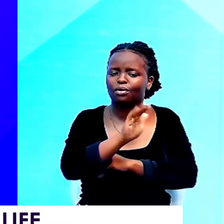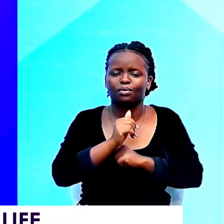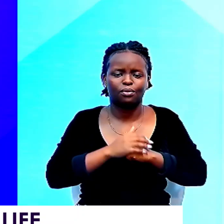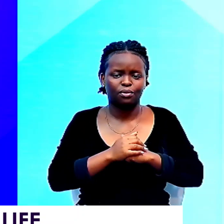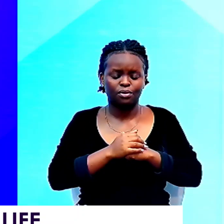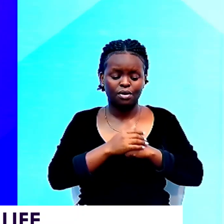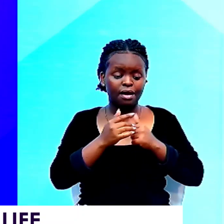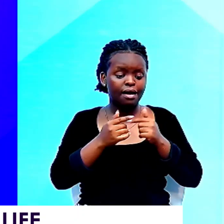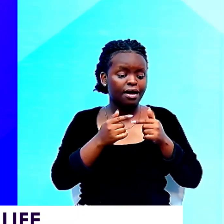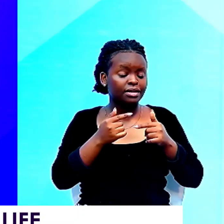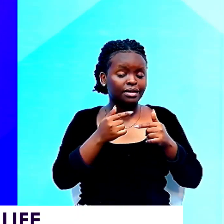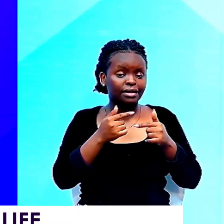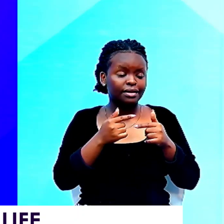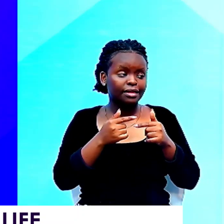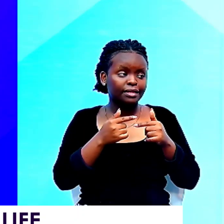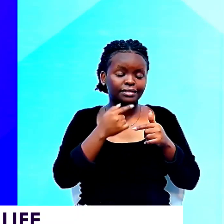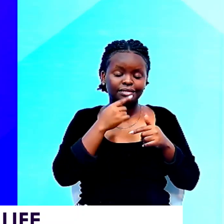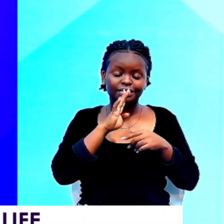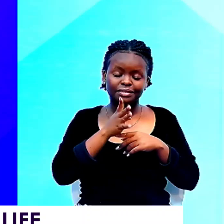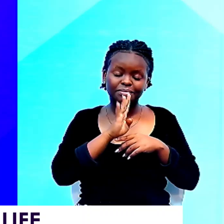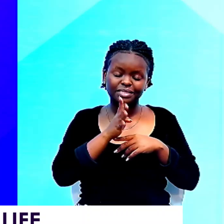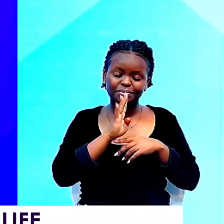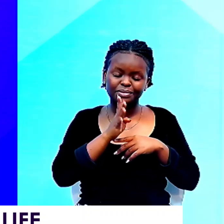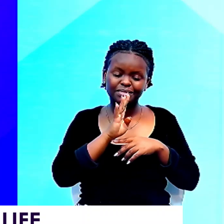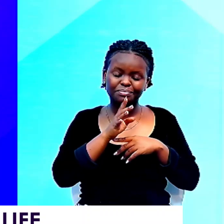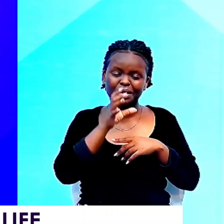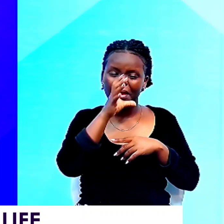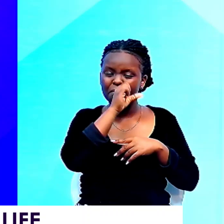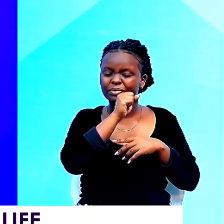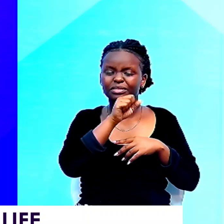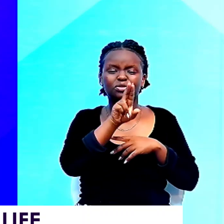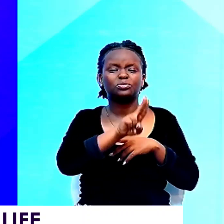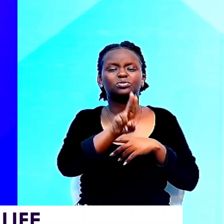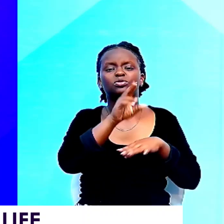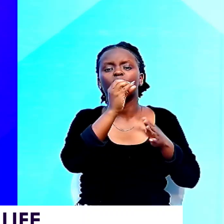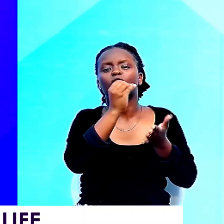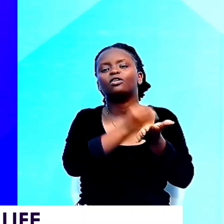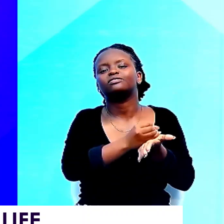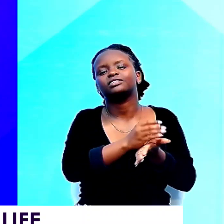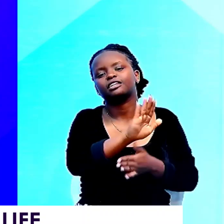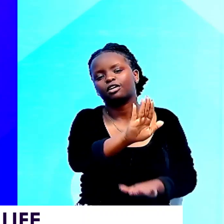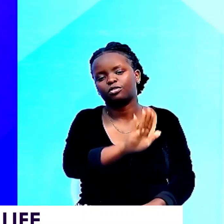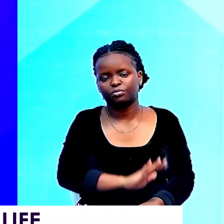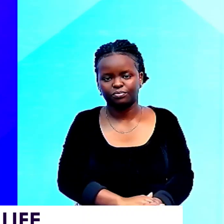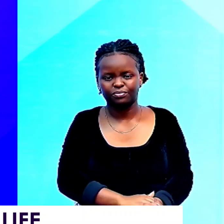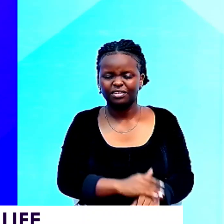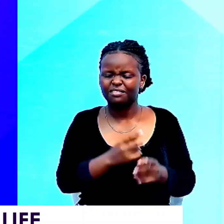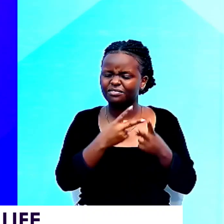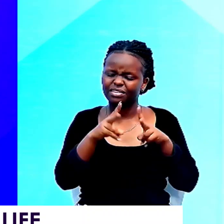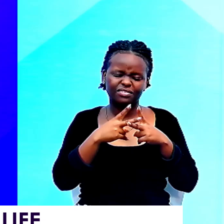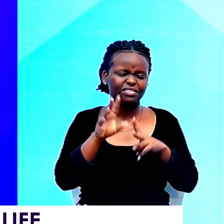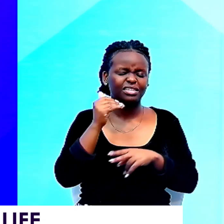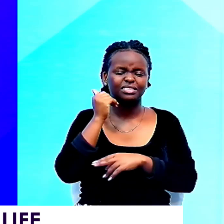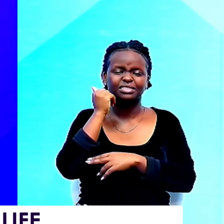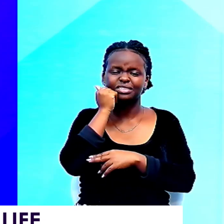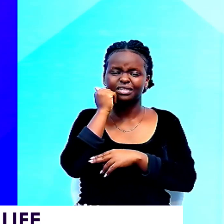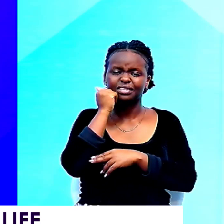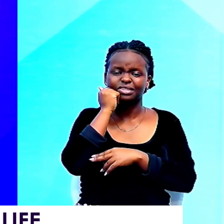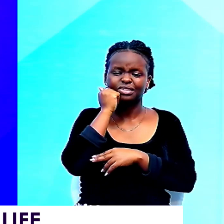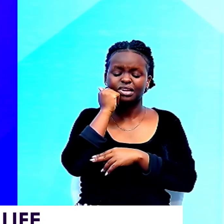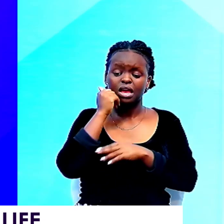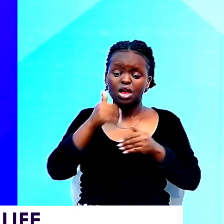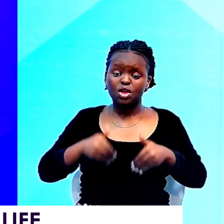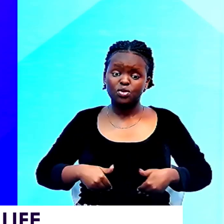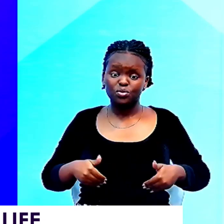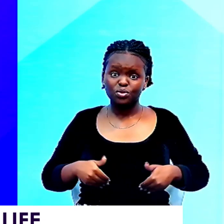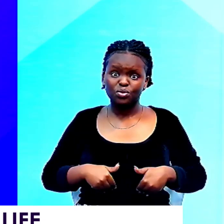out as an individual, misusing your office. I will say that you're misusing your office. Right. It was so sad getting the youth. One of the